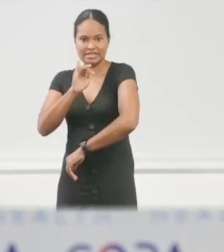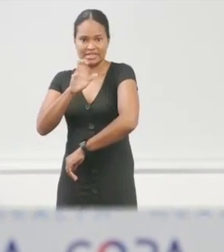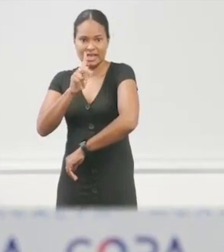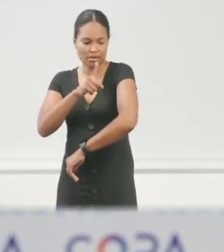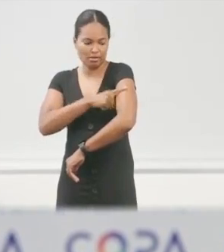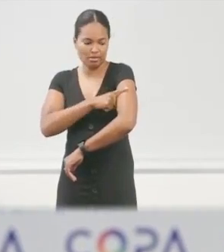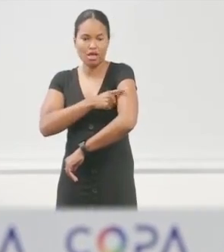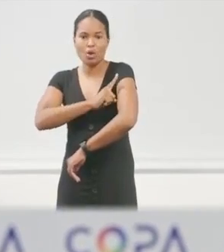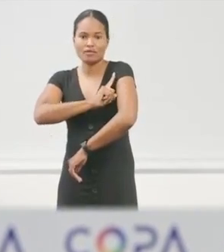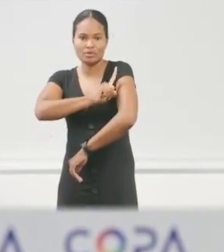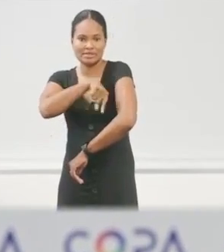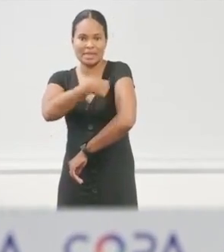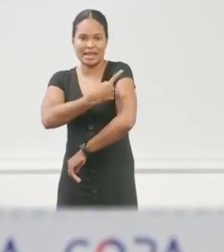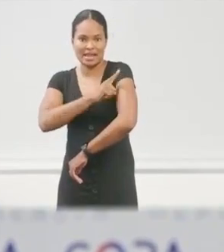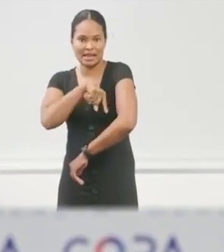a couple of times